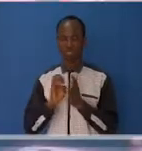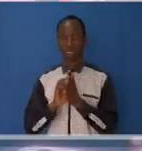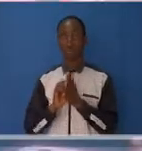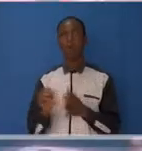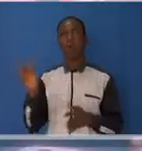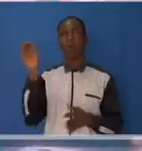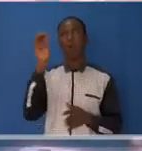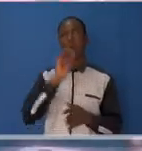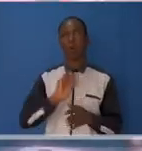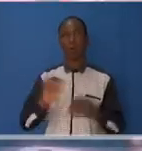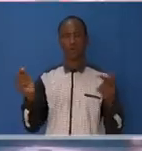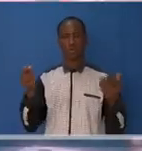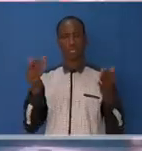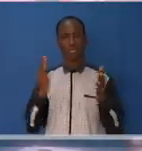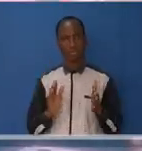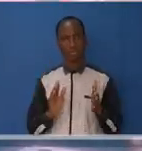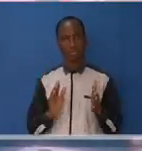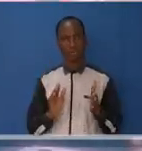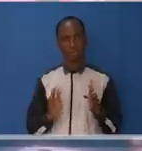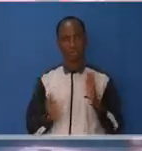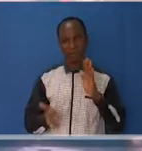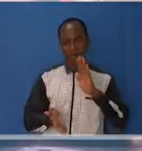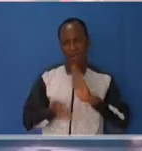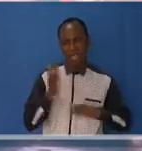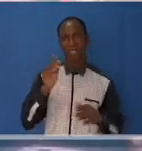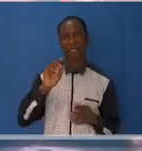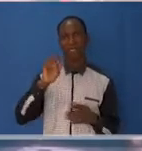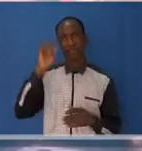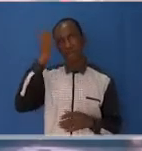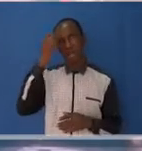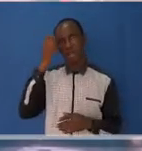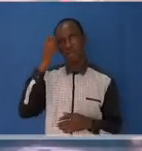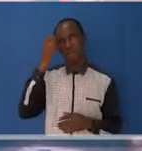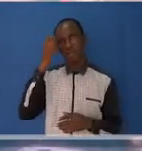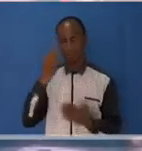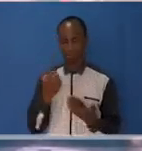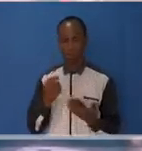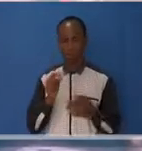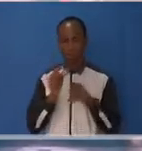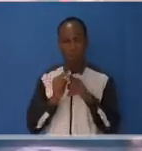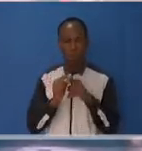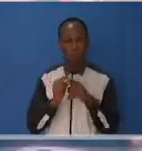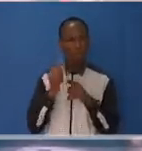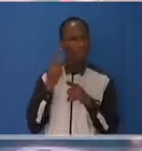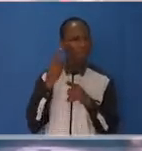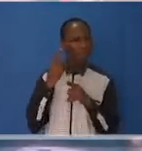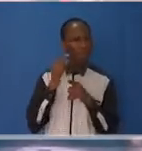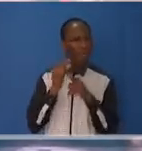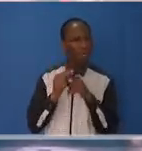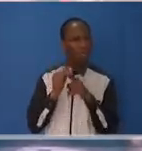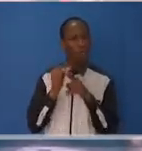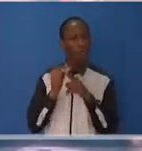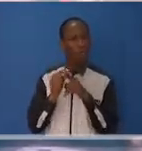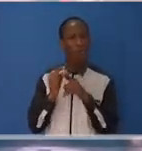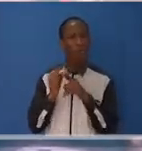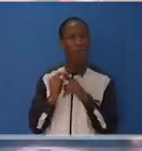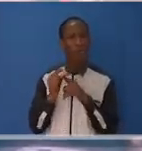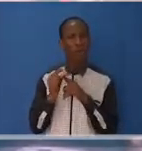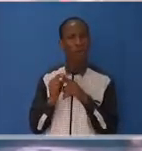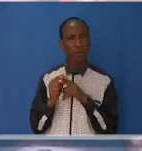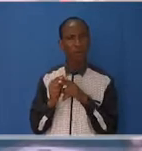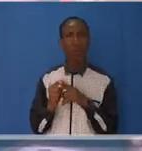kasa a enjijie a efiri nimpa ne ndir no ene no aka bom ene oto nwum onyame wo